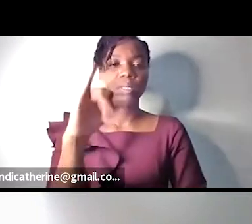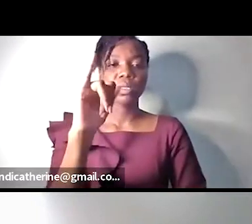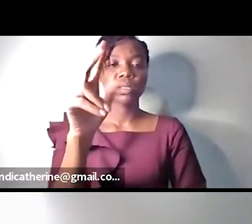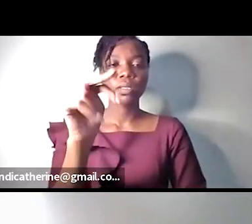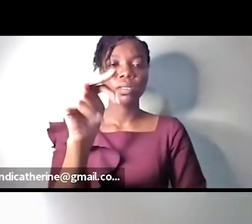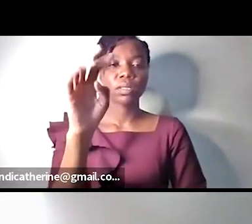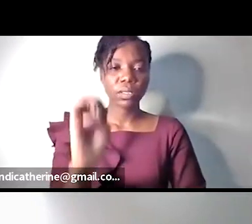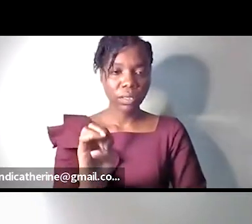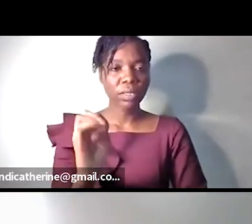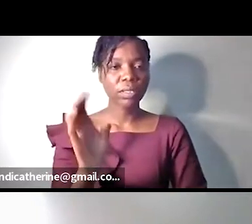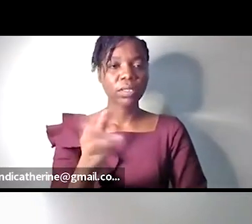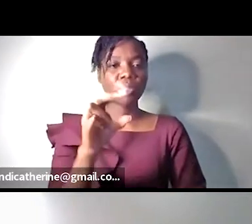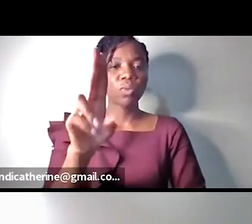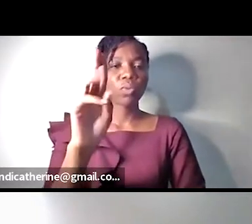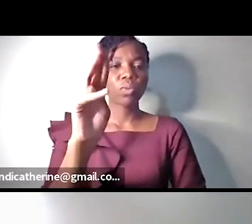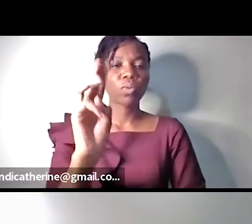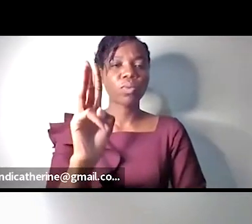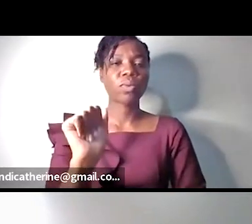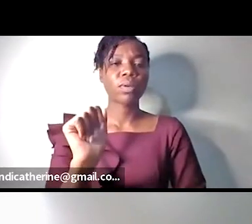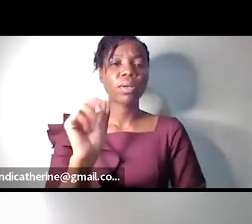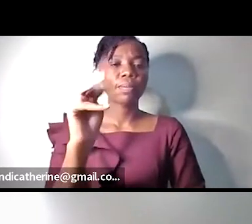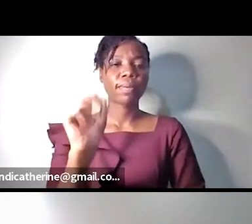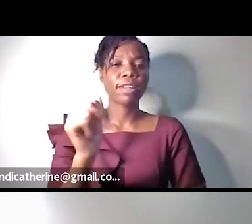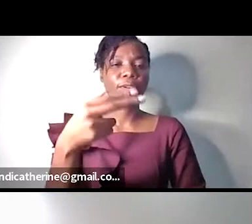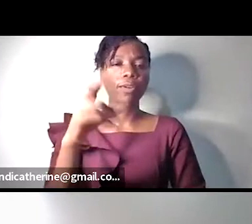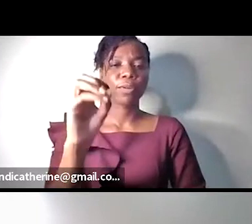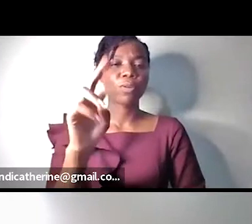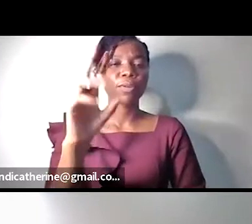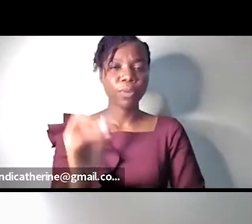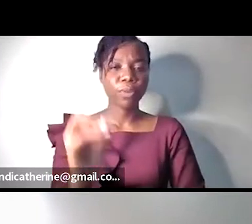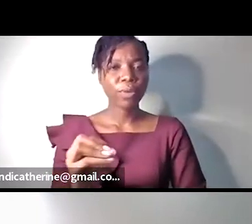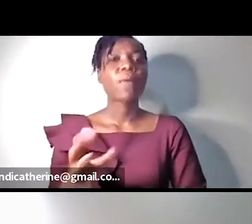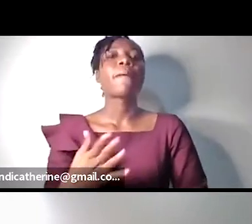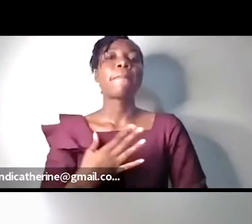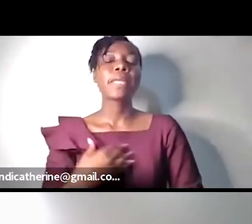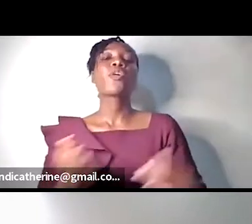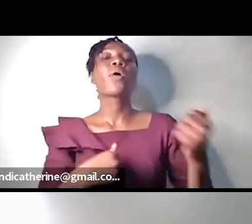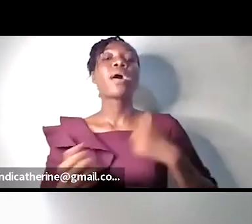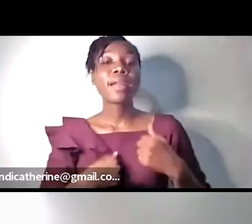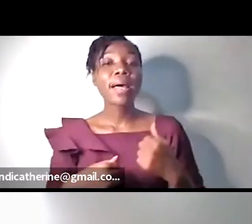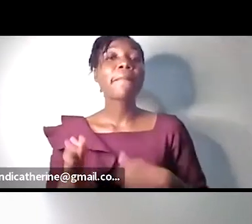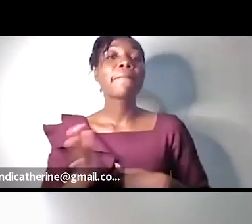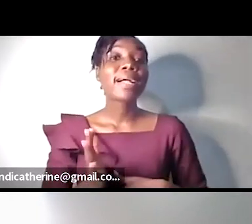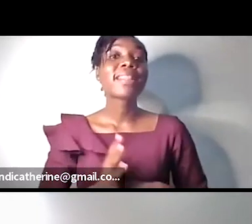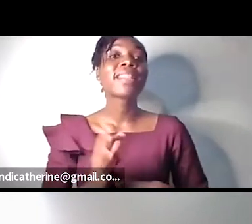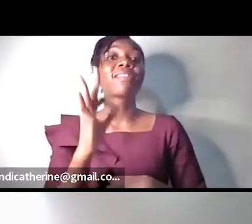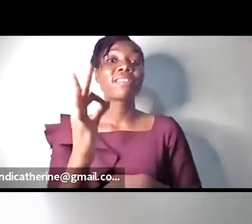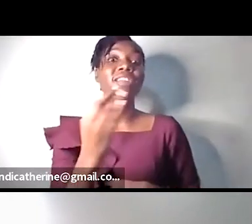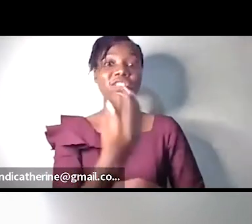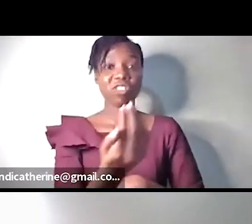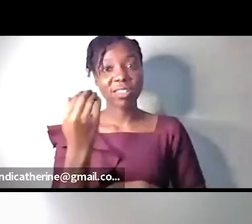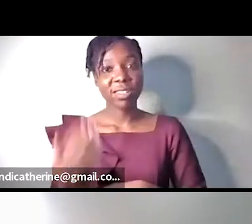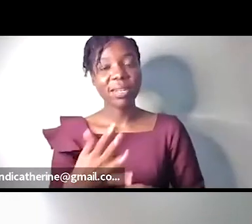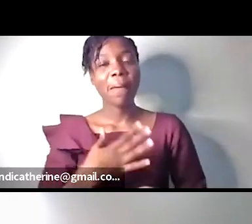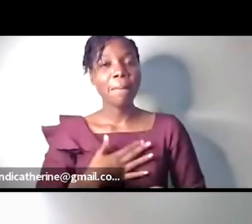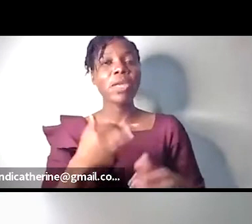Rwandese by nationality. I'm a mother of 3 kids. I'm a wife. I'm